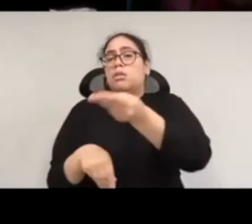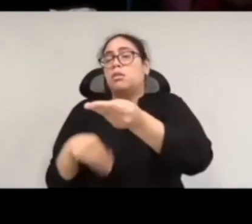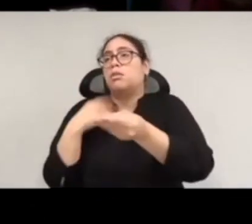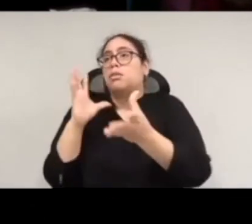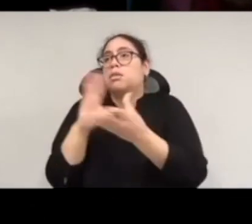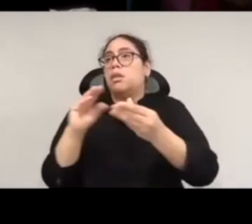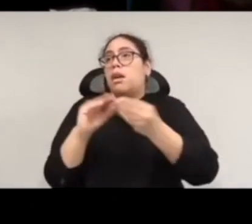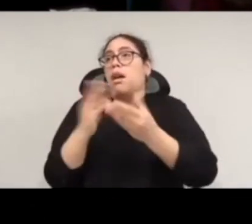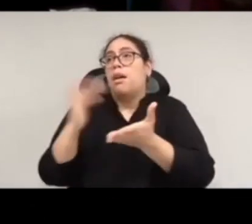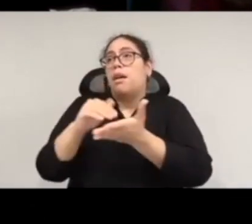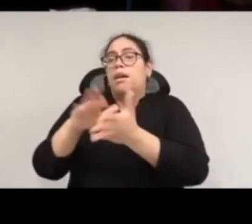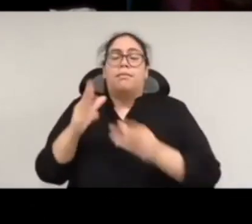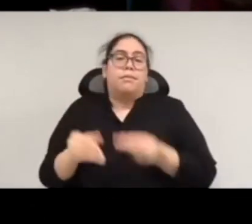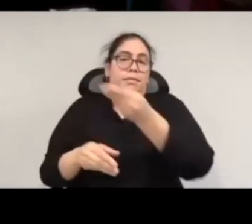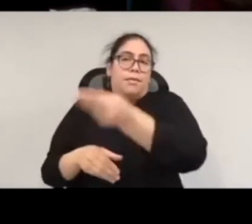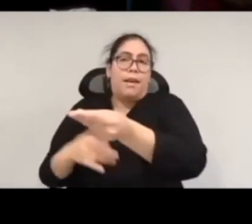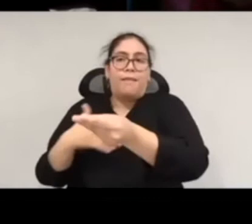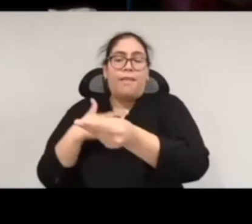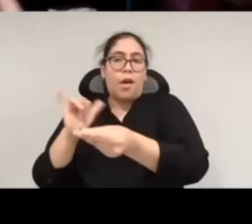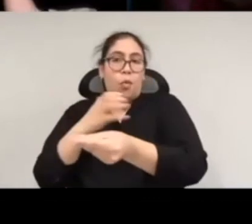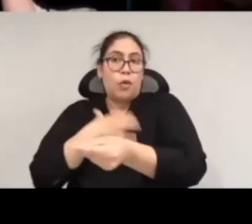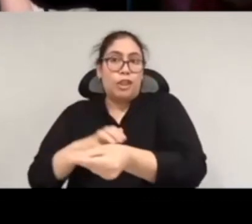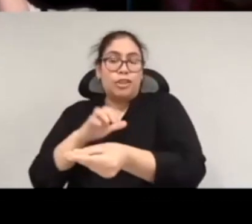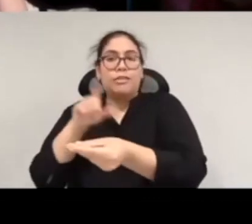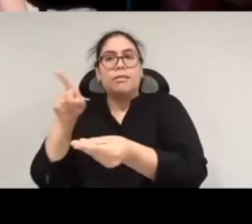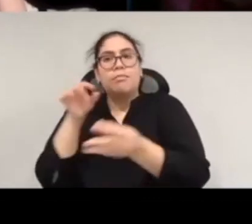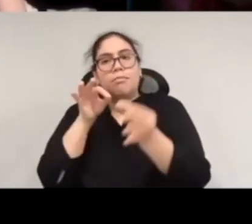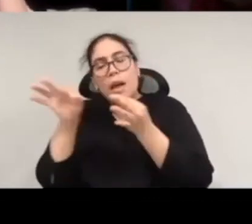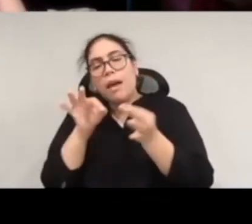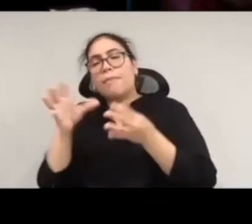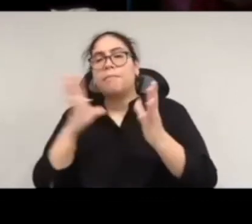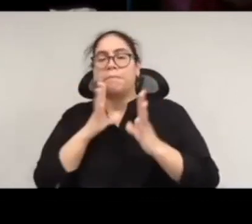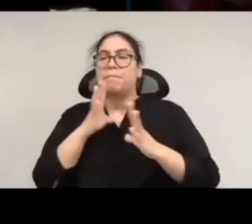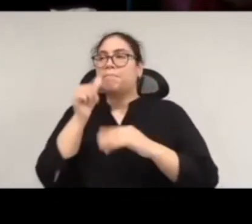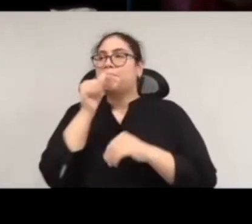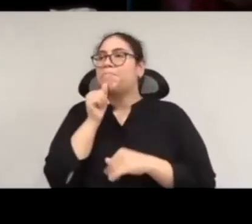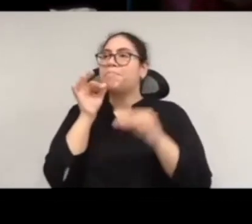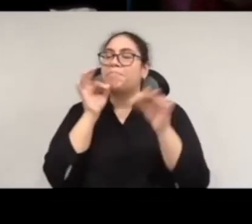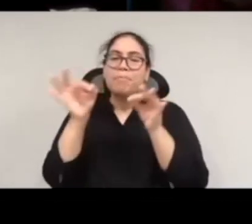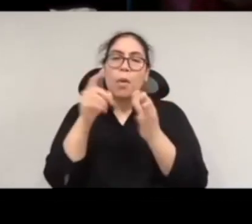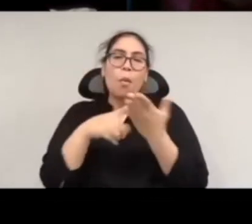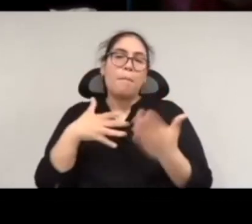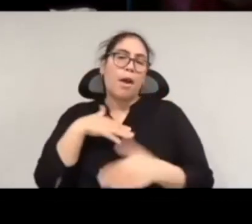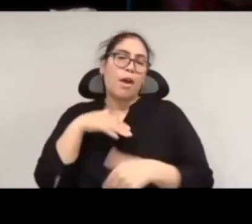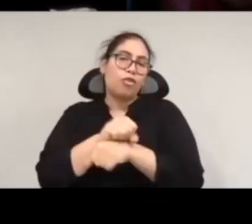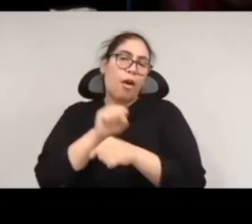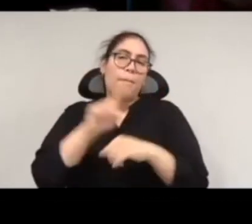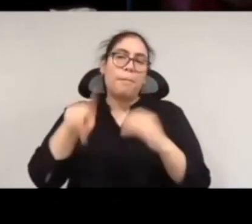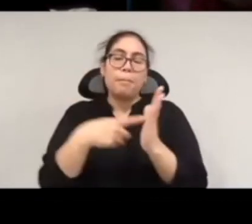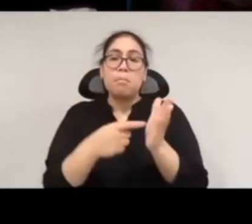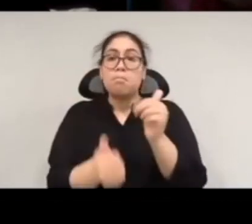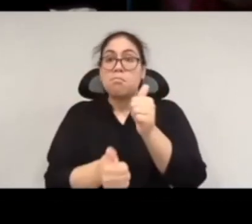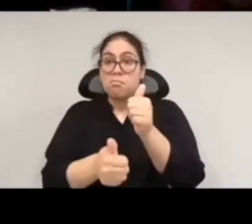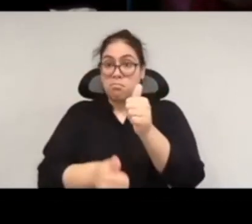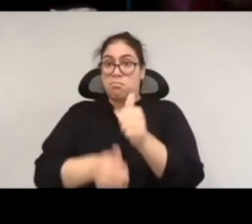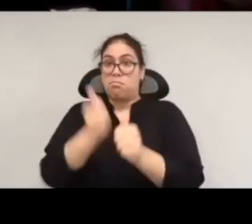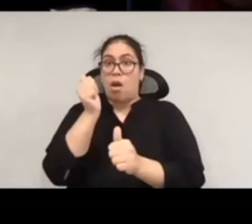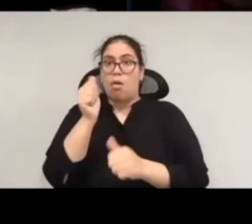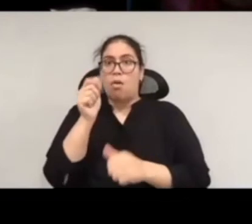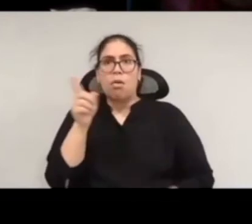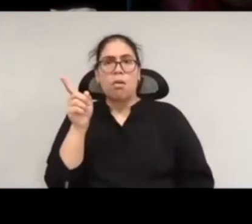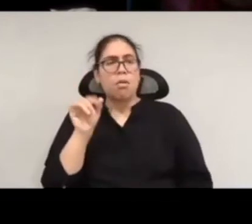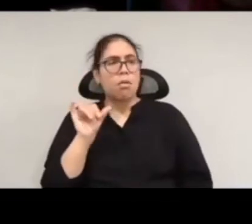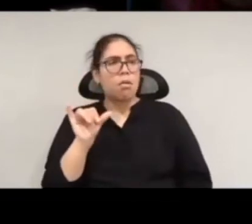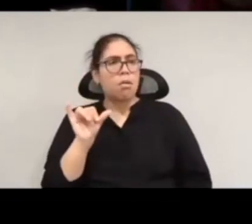And so I will explain to people what I do. And everybody, the majority of people I speak to, I didn't know